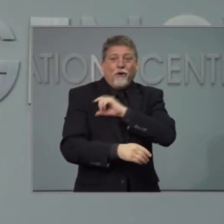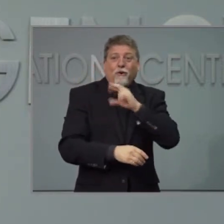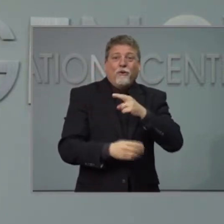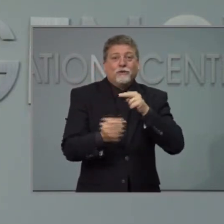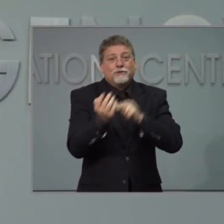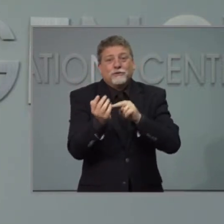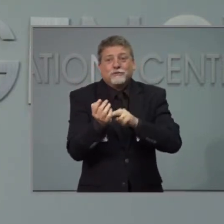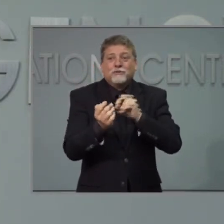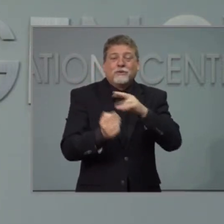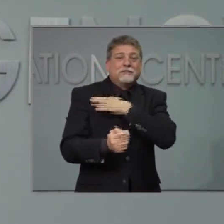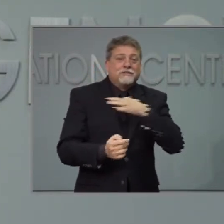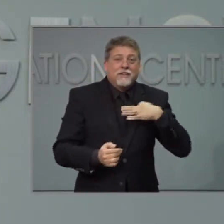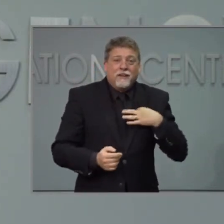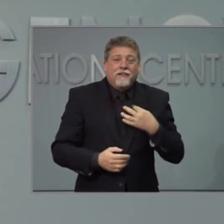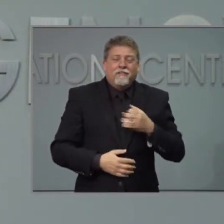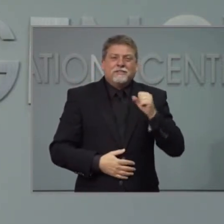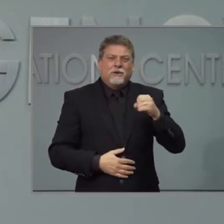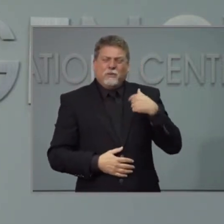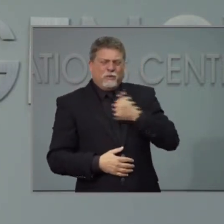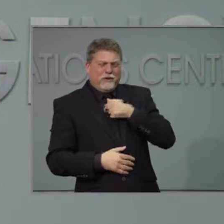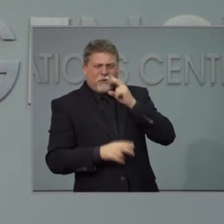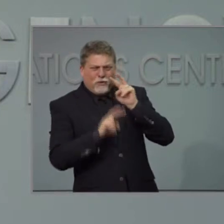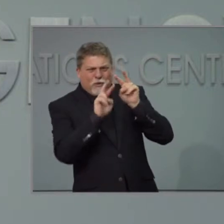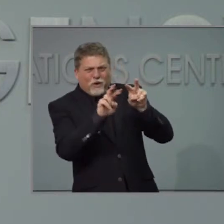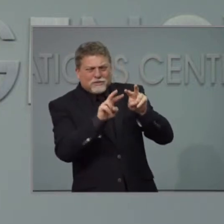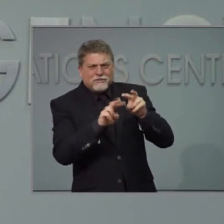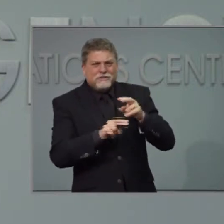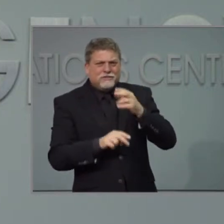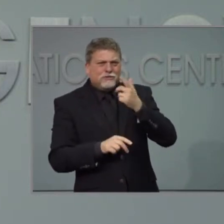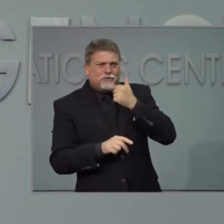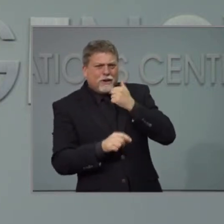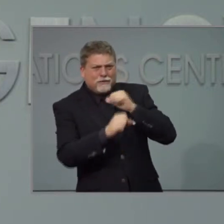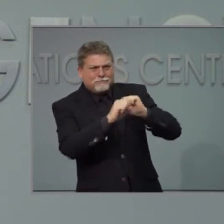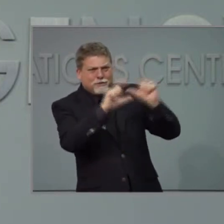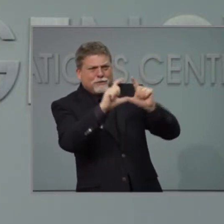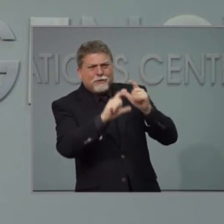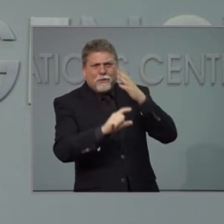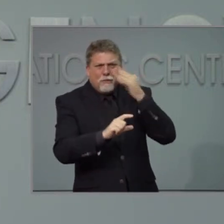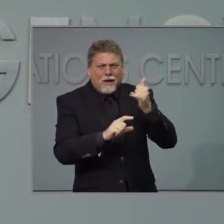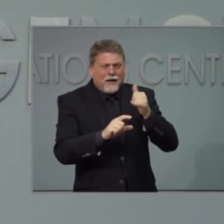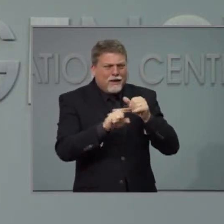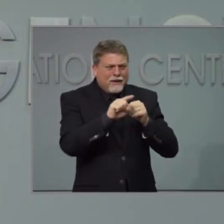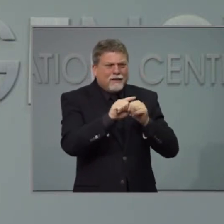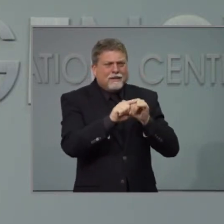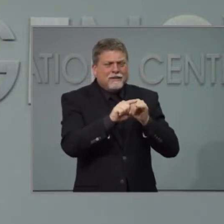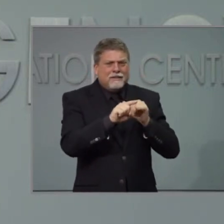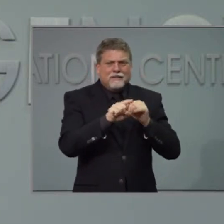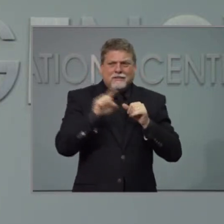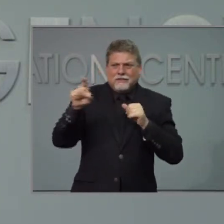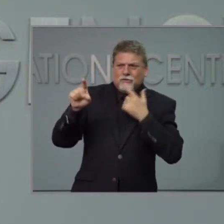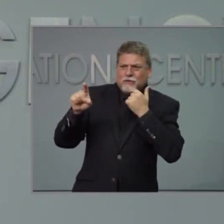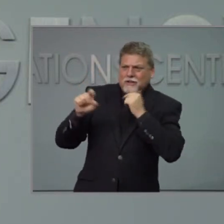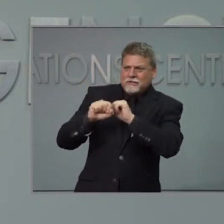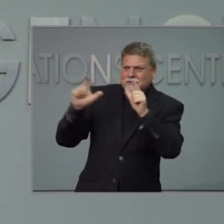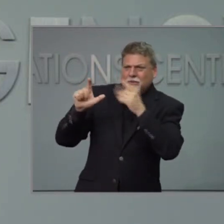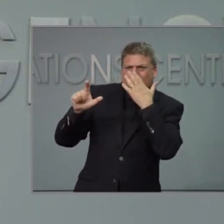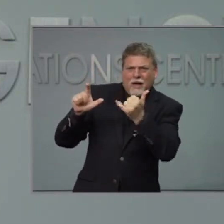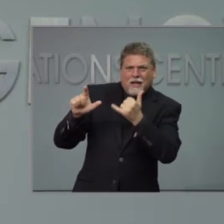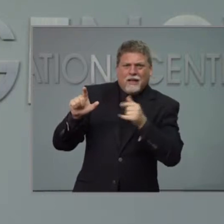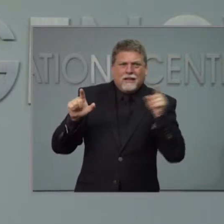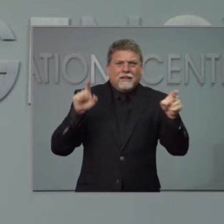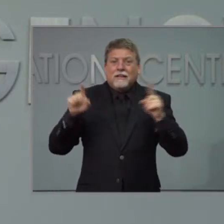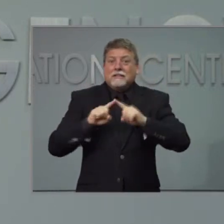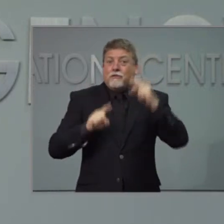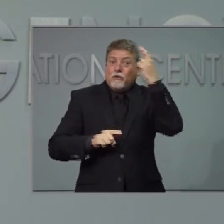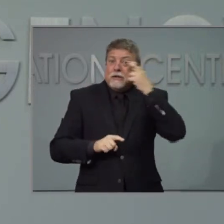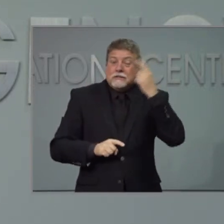where did a county fall in terms of red, orange, and yellow. There may be different strategies we want to employ depending on if